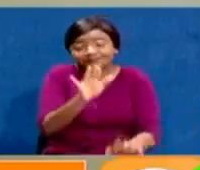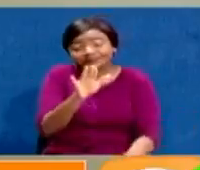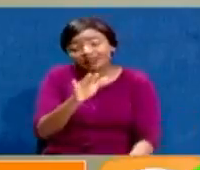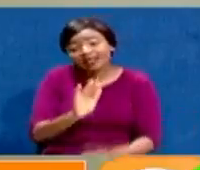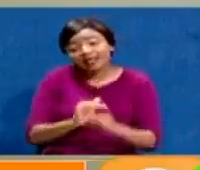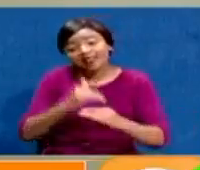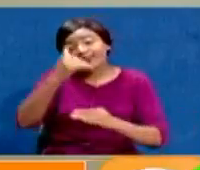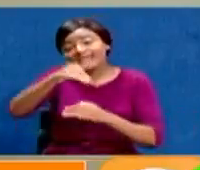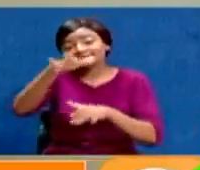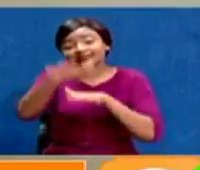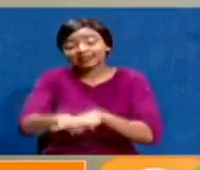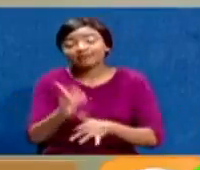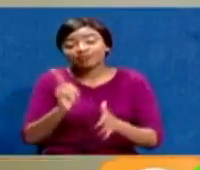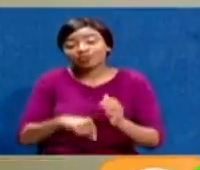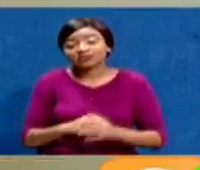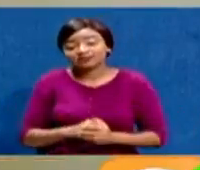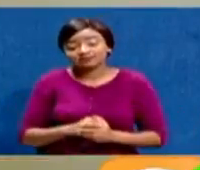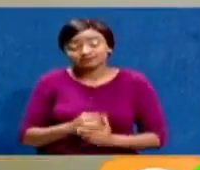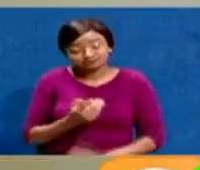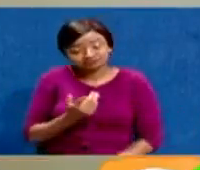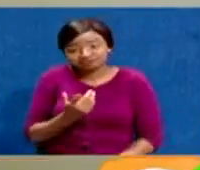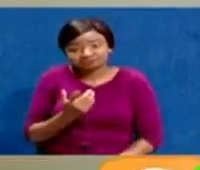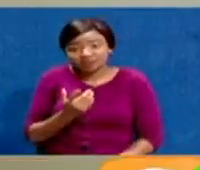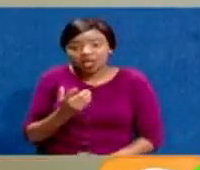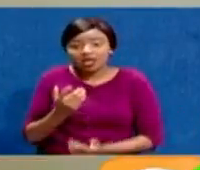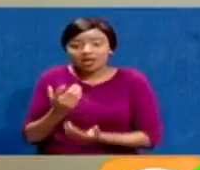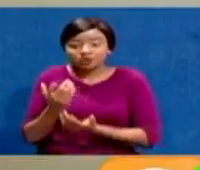avoid is the stock market.